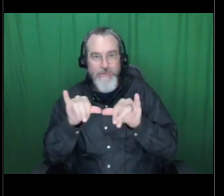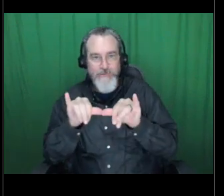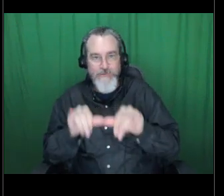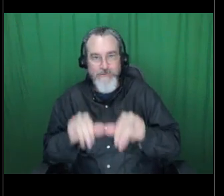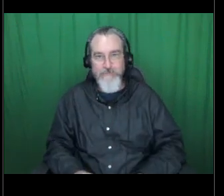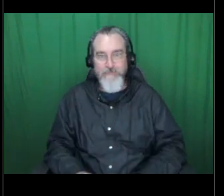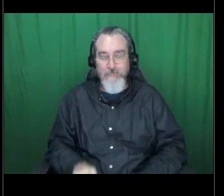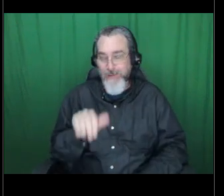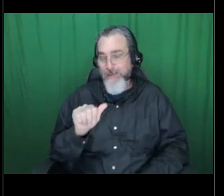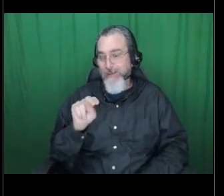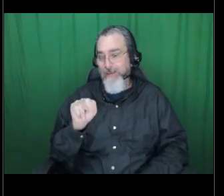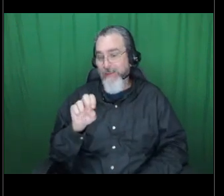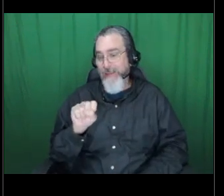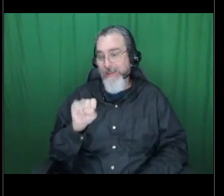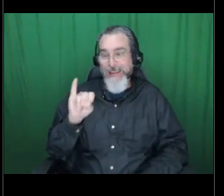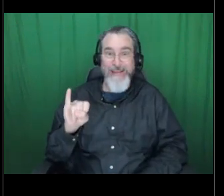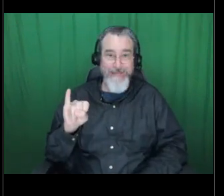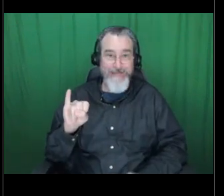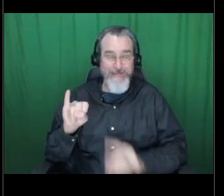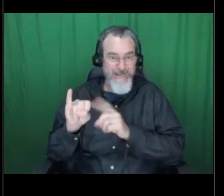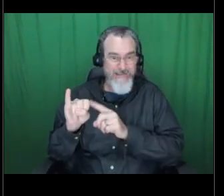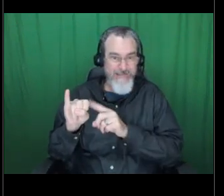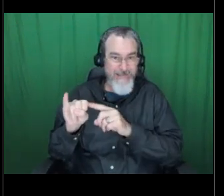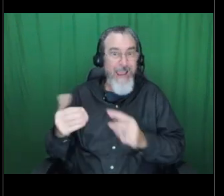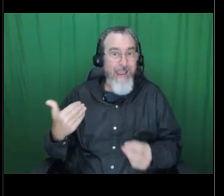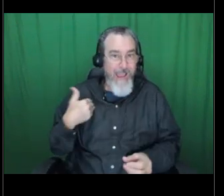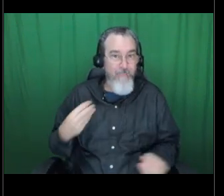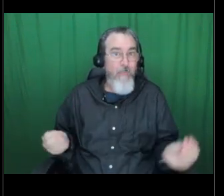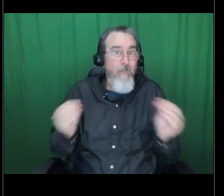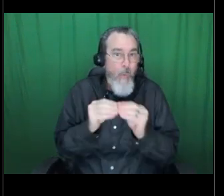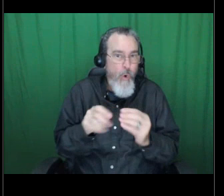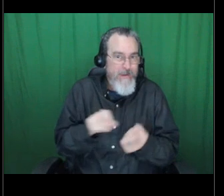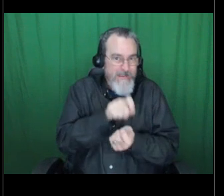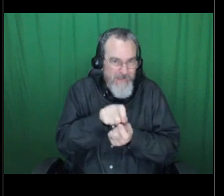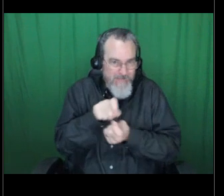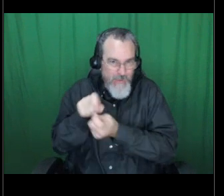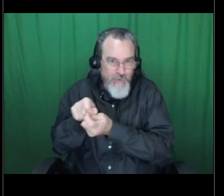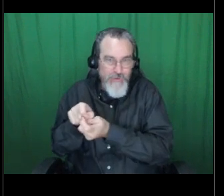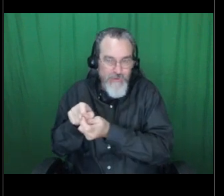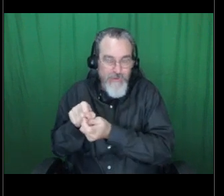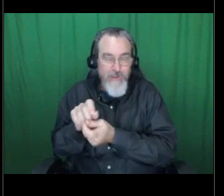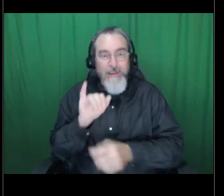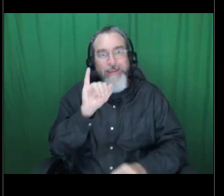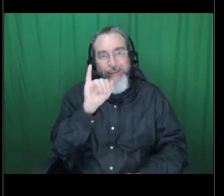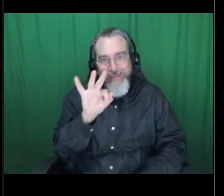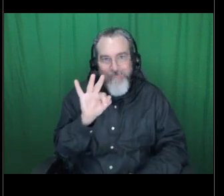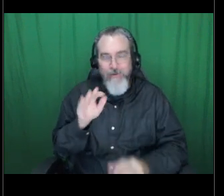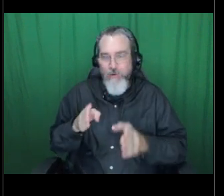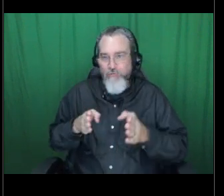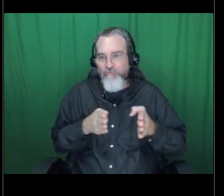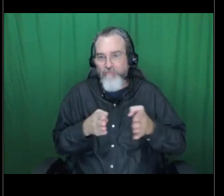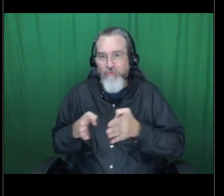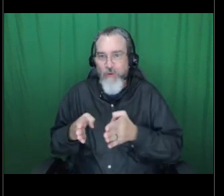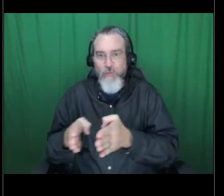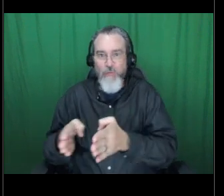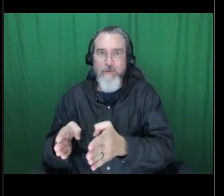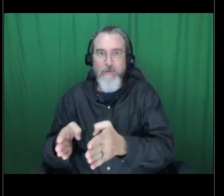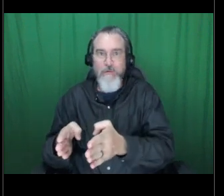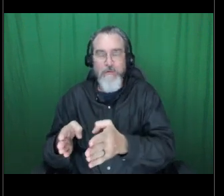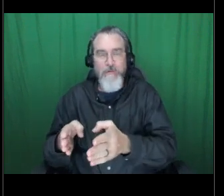ANSI gives additional specifications to apply when accessible routes